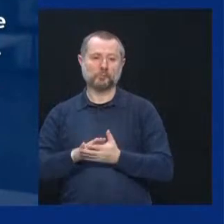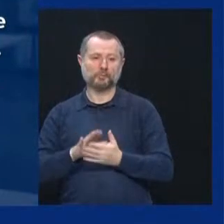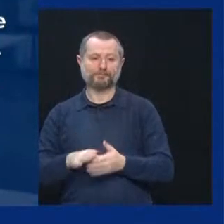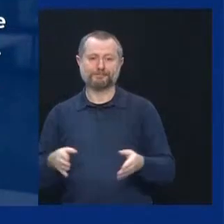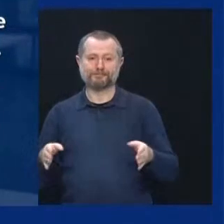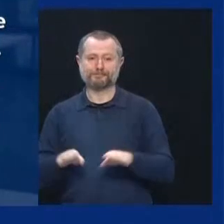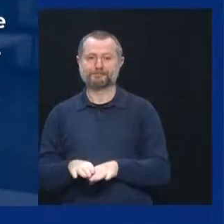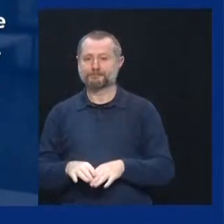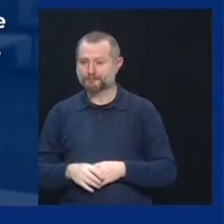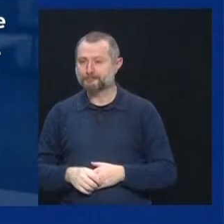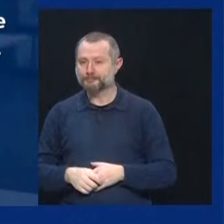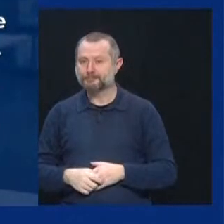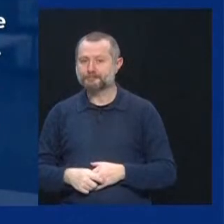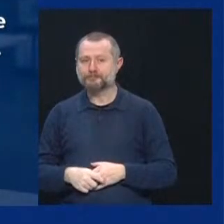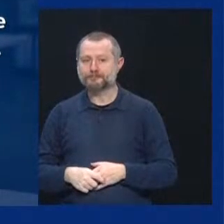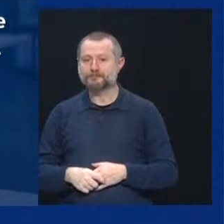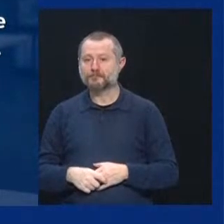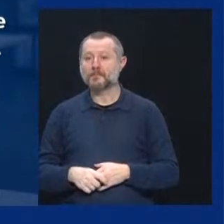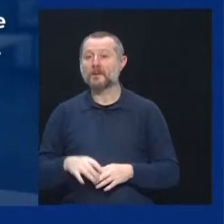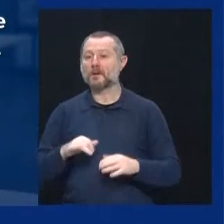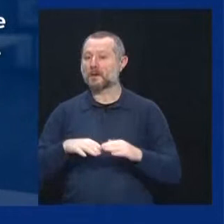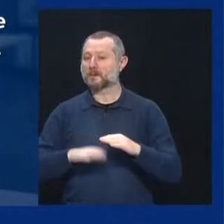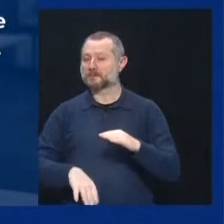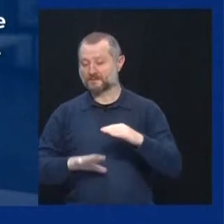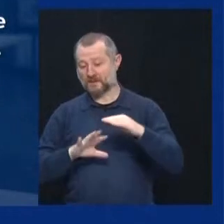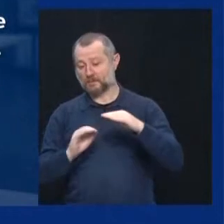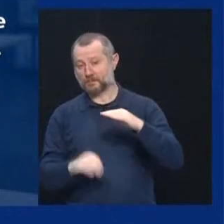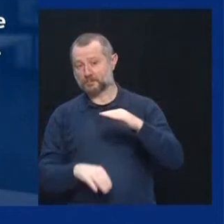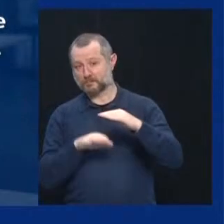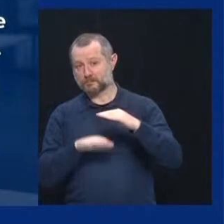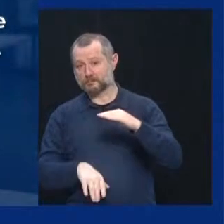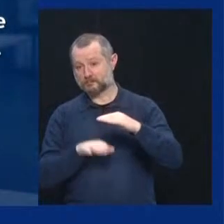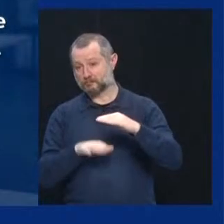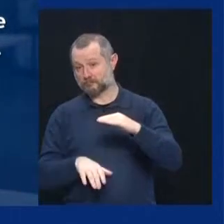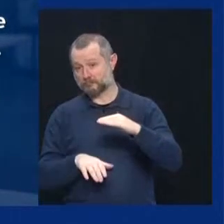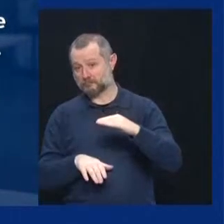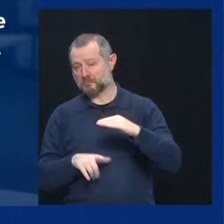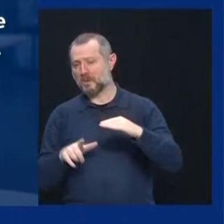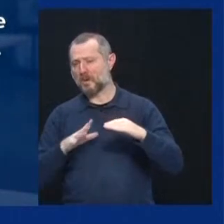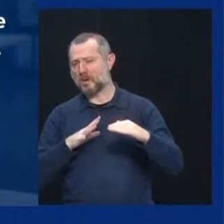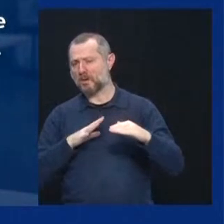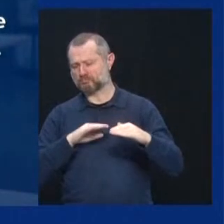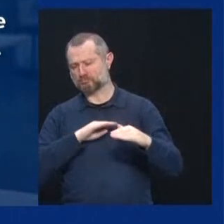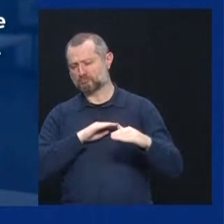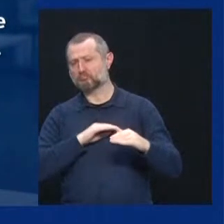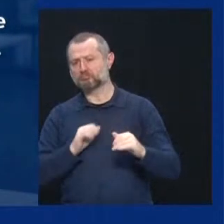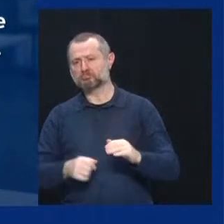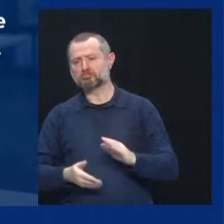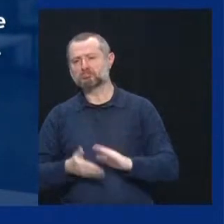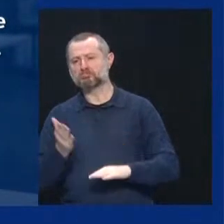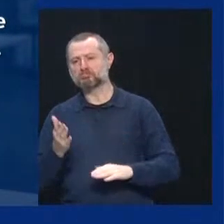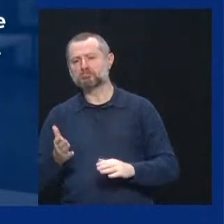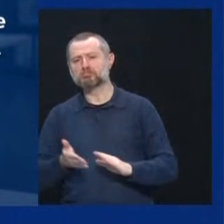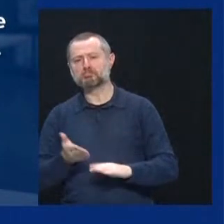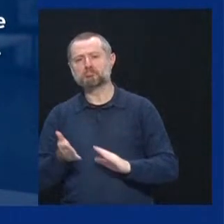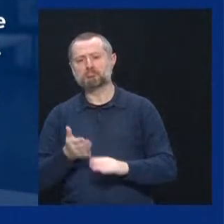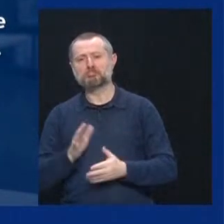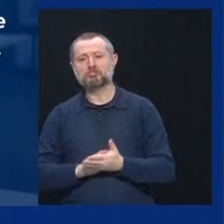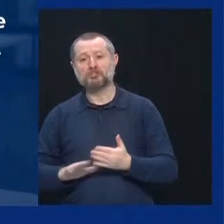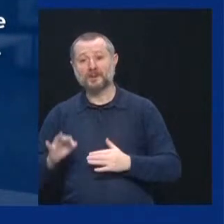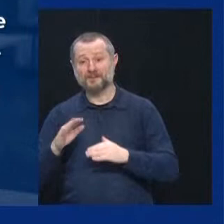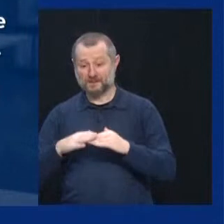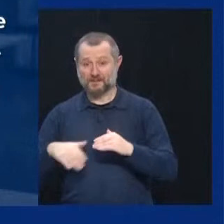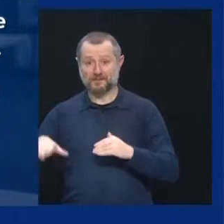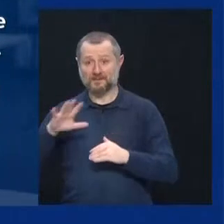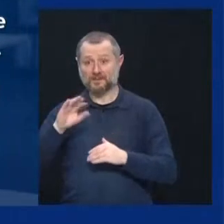If it's under 5%, they can operate. If it's over 5% on a